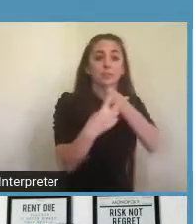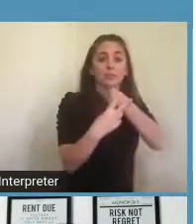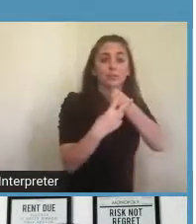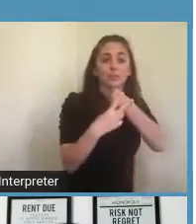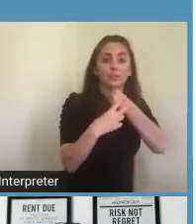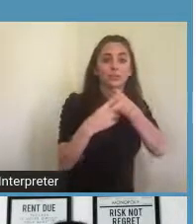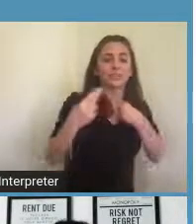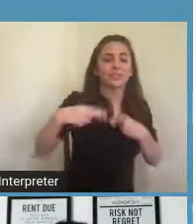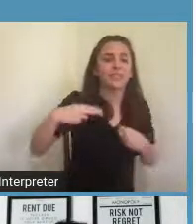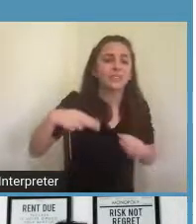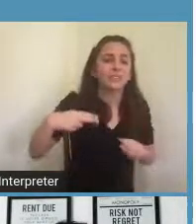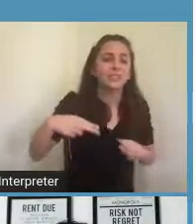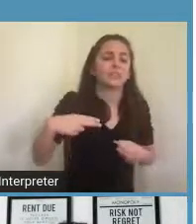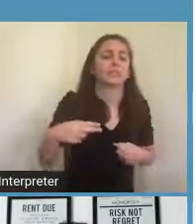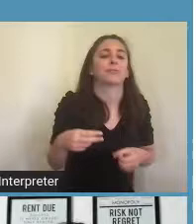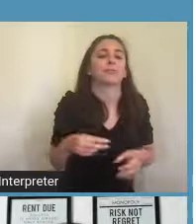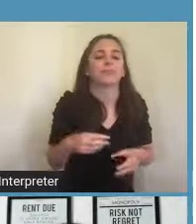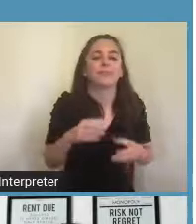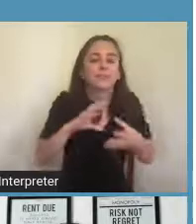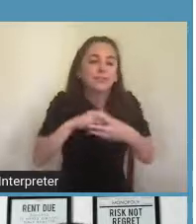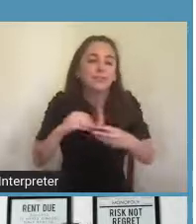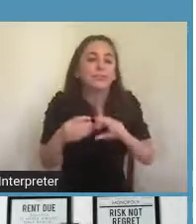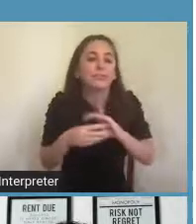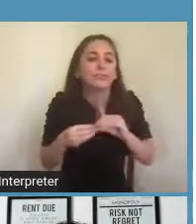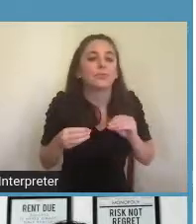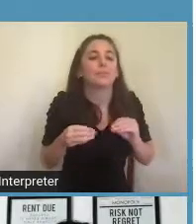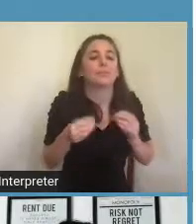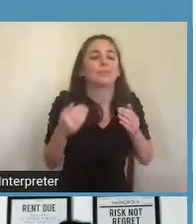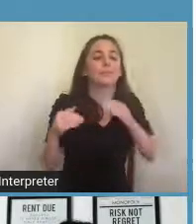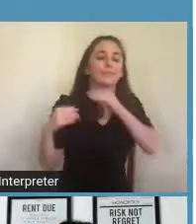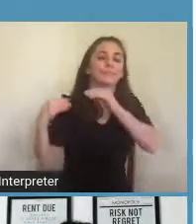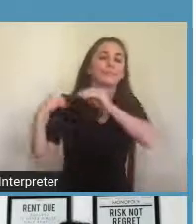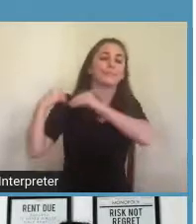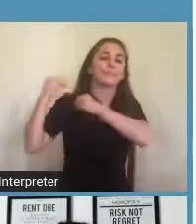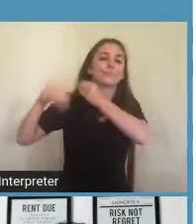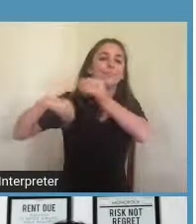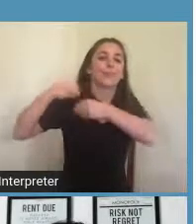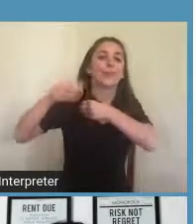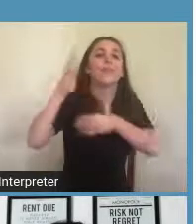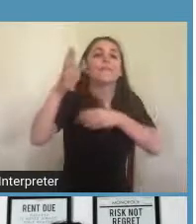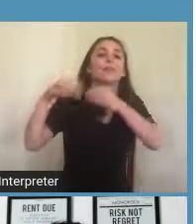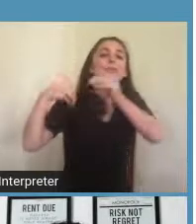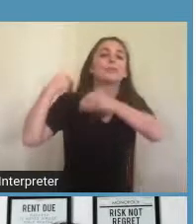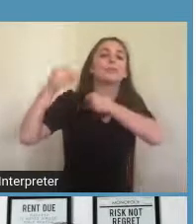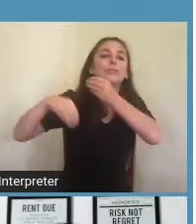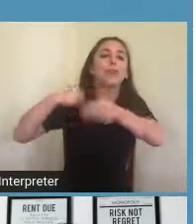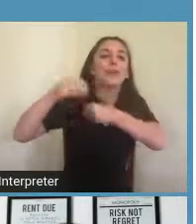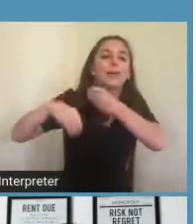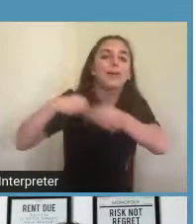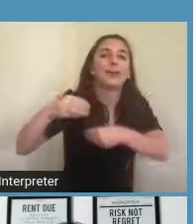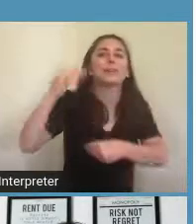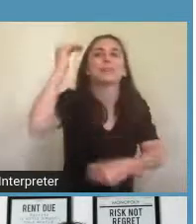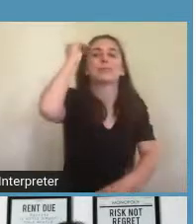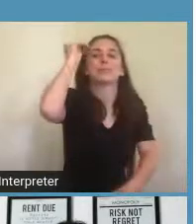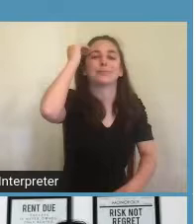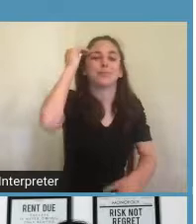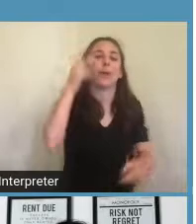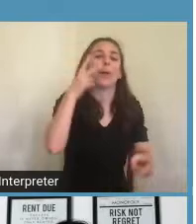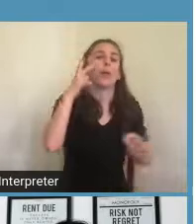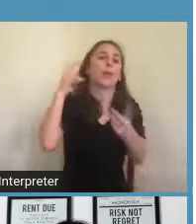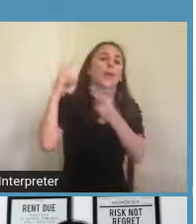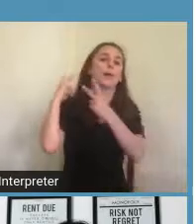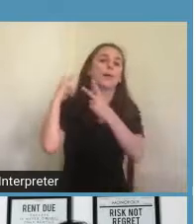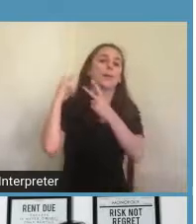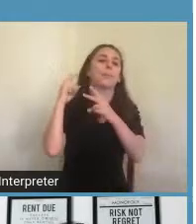preserving these stories so that generations from now, we know where we come from. Because as Jose, the